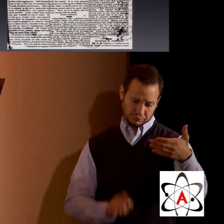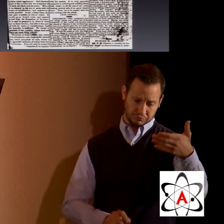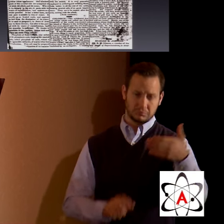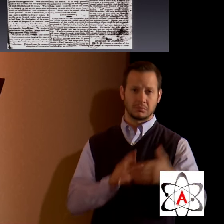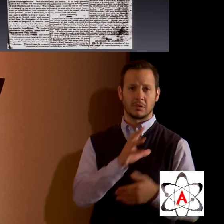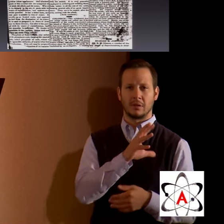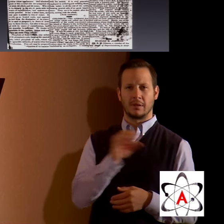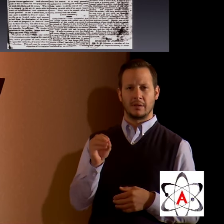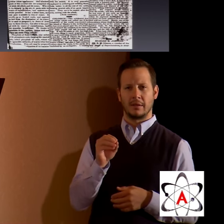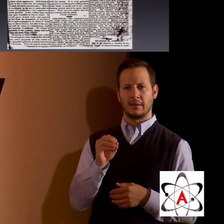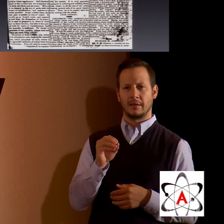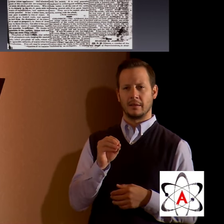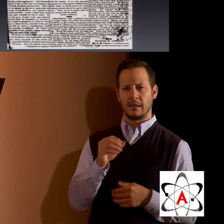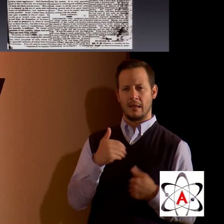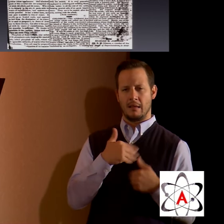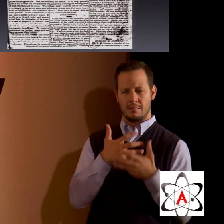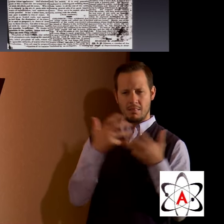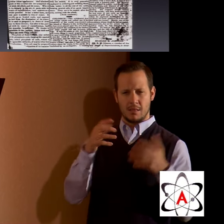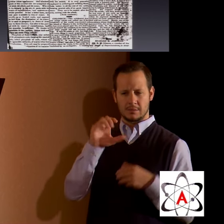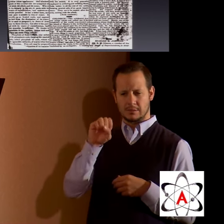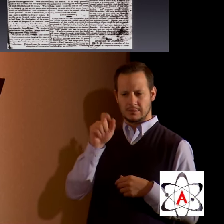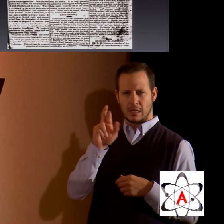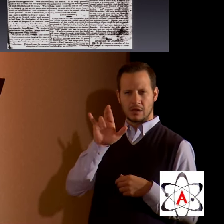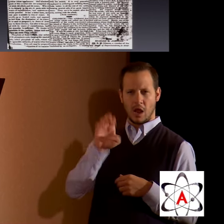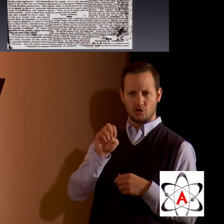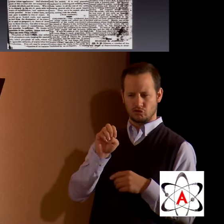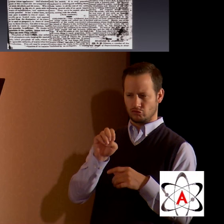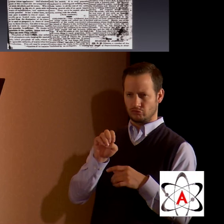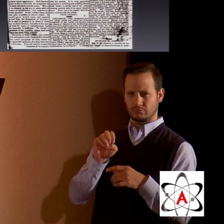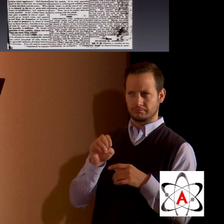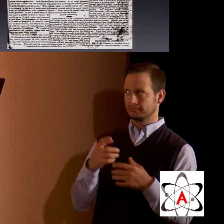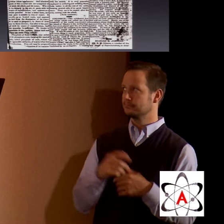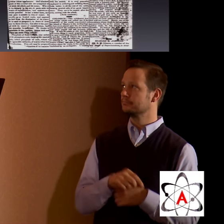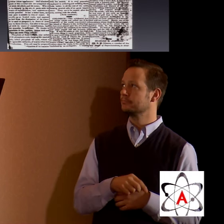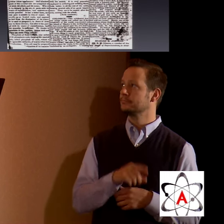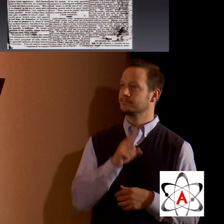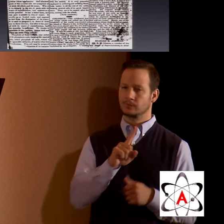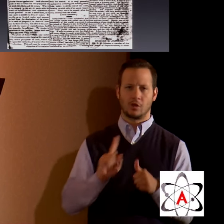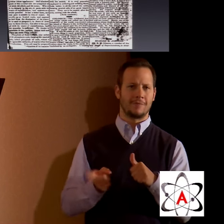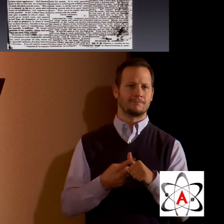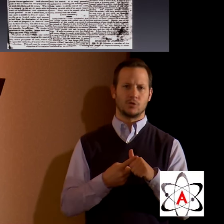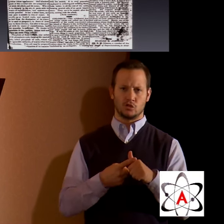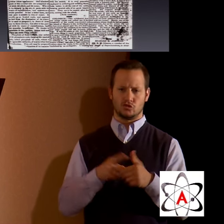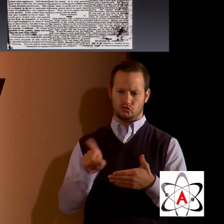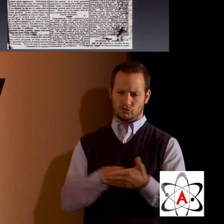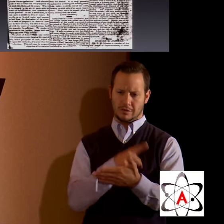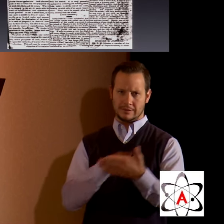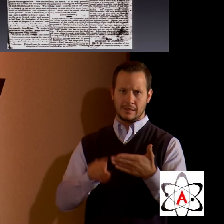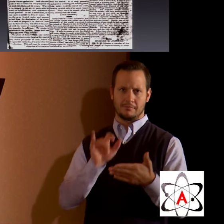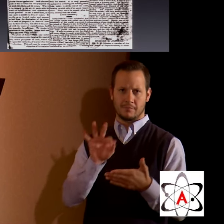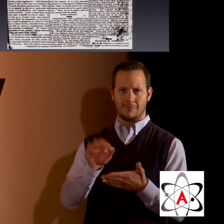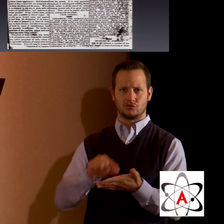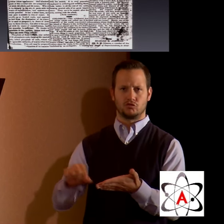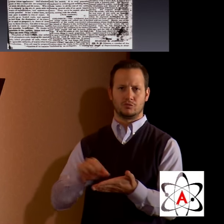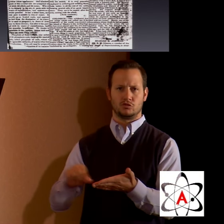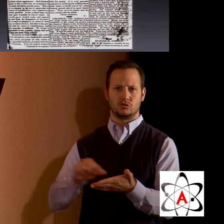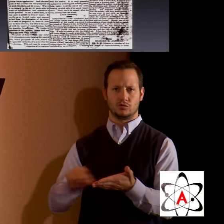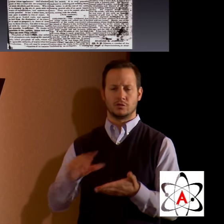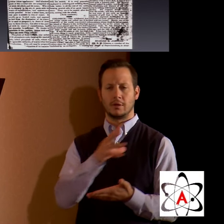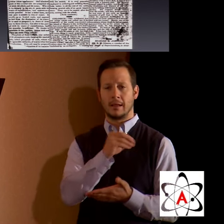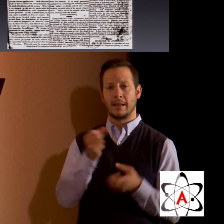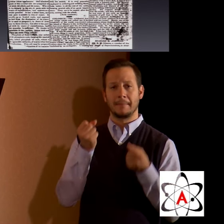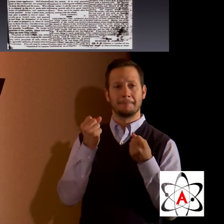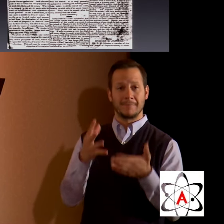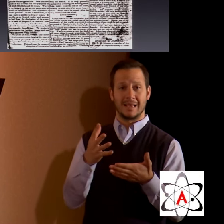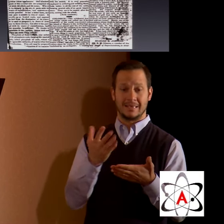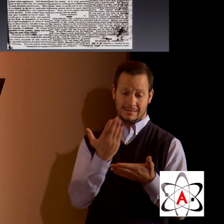engaging in pointed satire. Dogberry's was the first lay critique of Smith's new scripture, and many of its objections